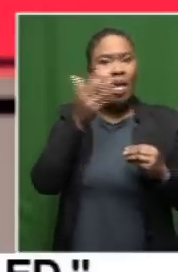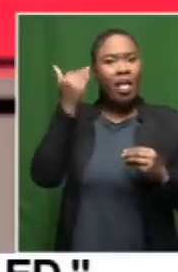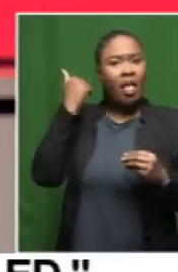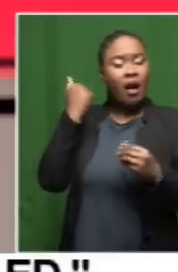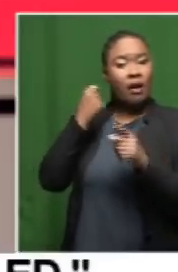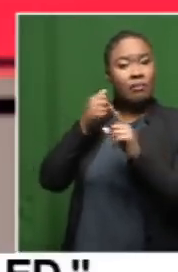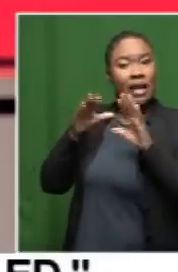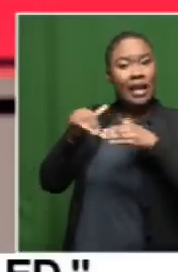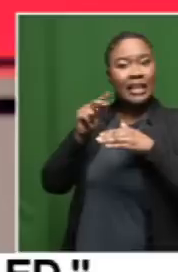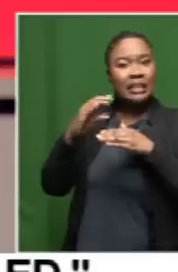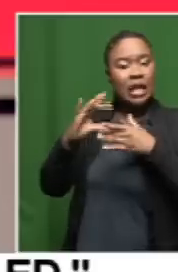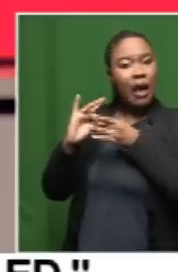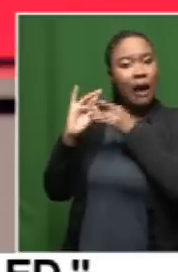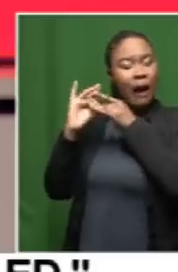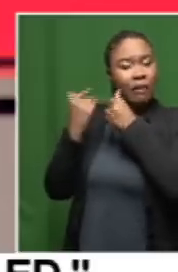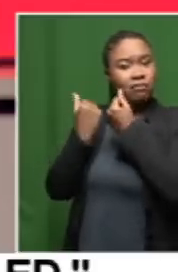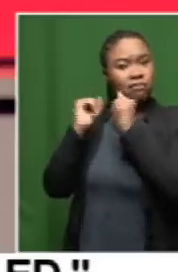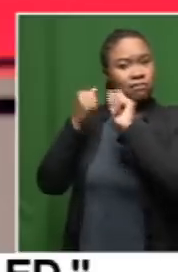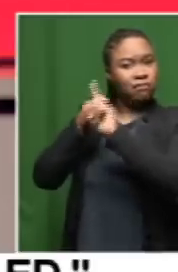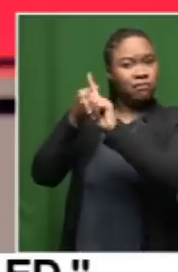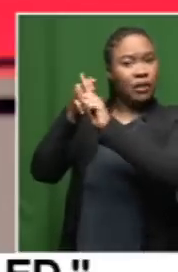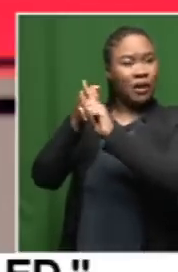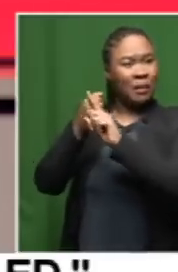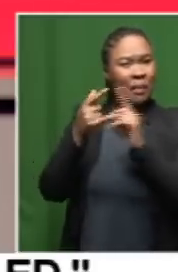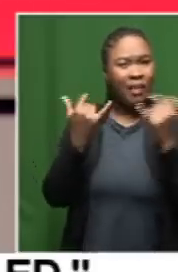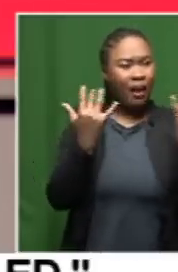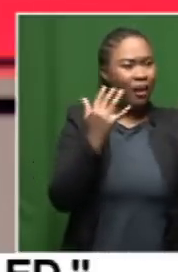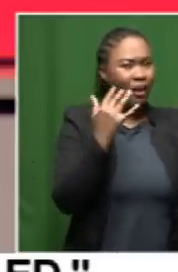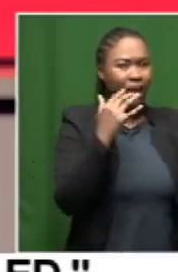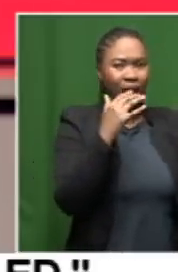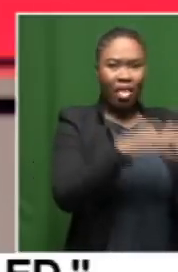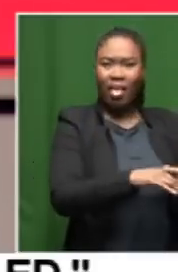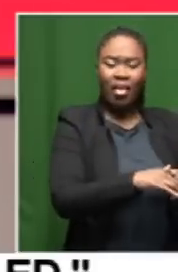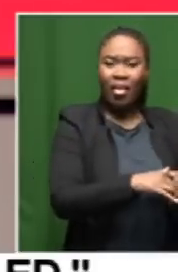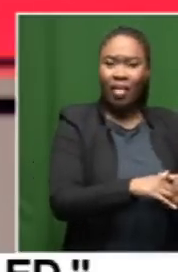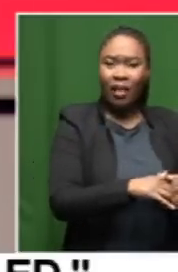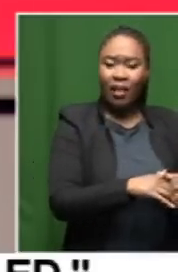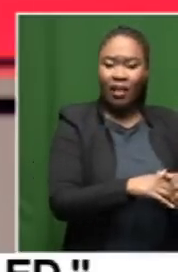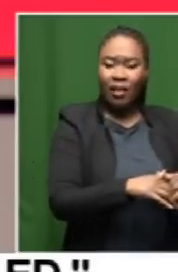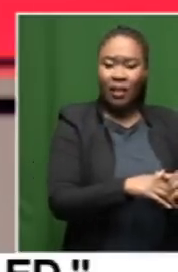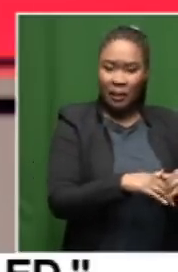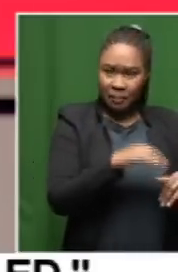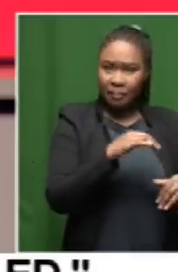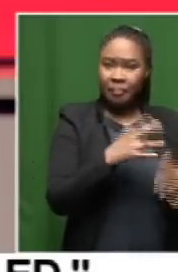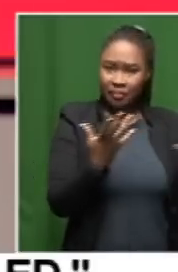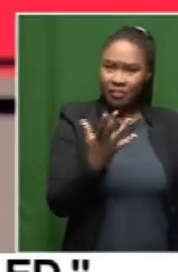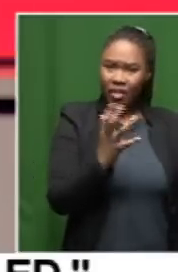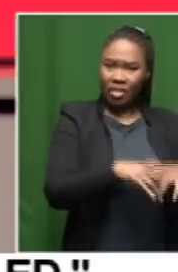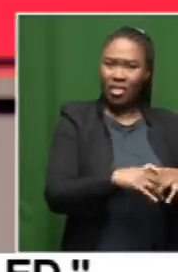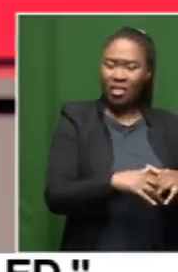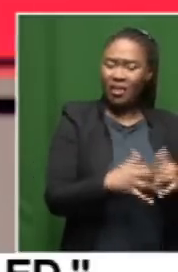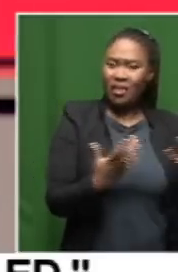such experience from other of its sister organization collapsing, particularly when they've taken over a political